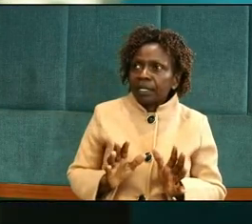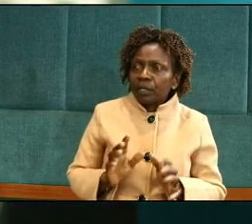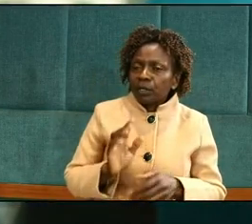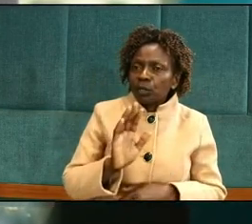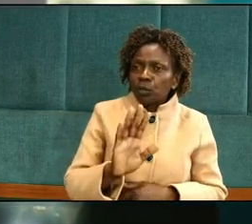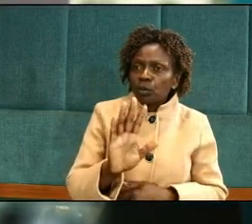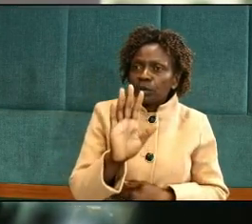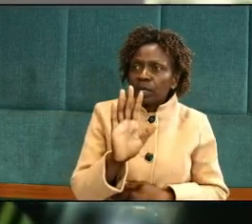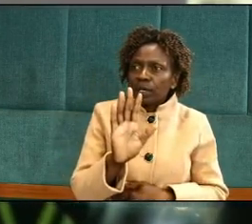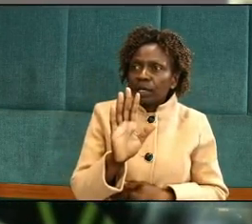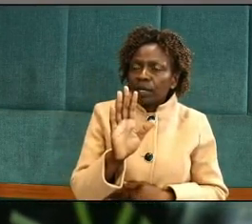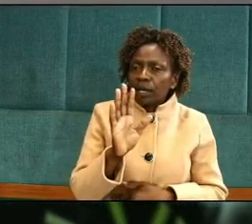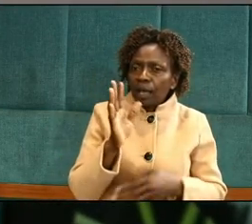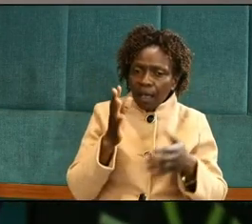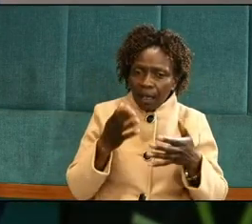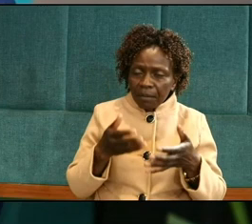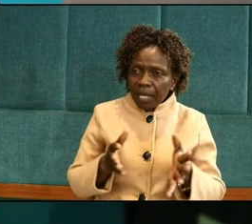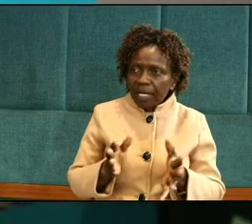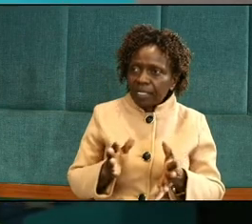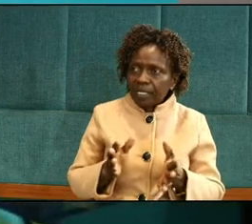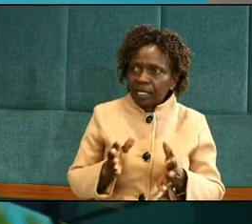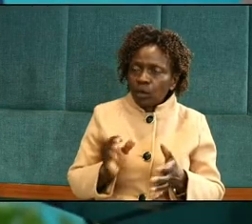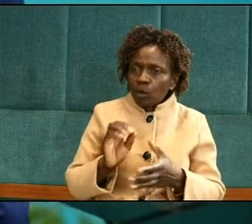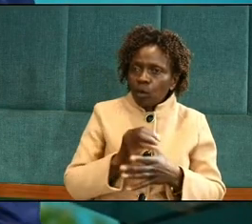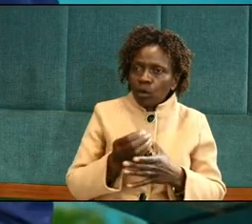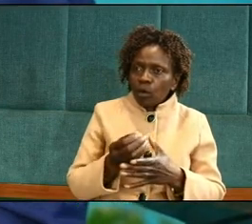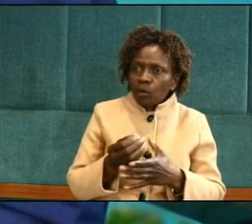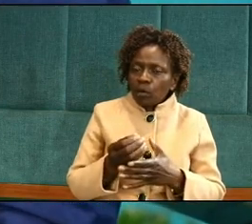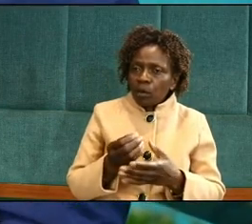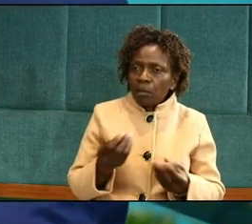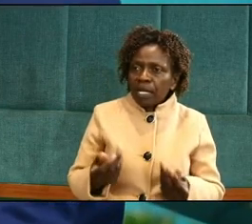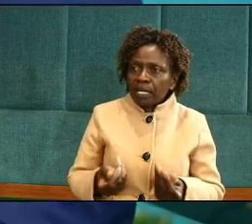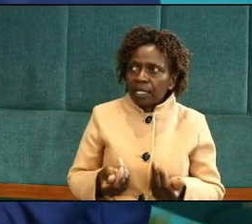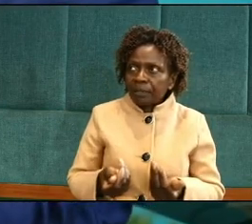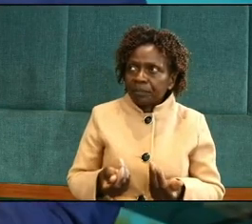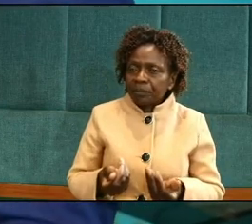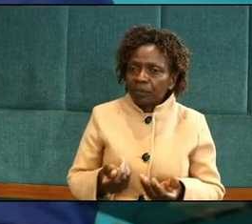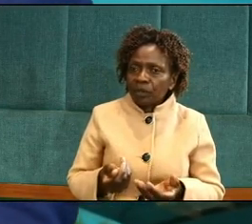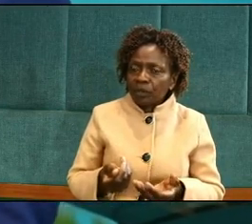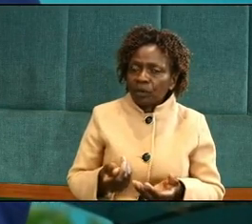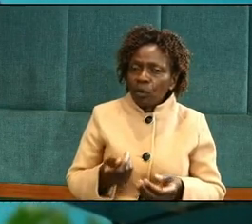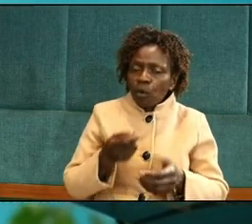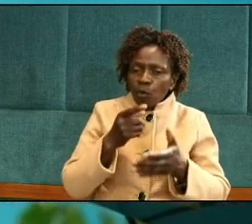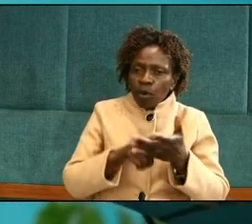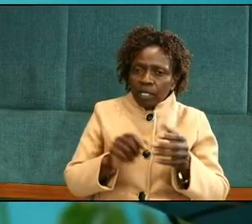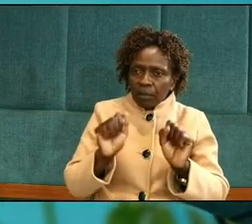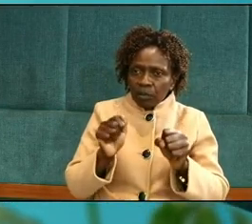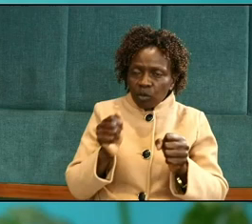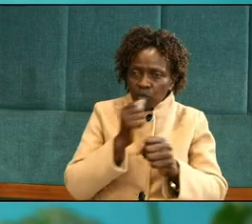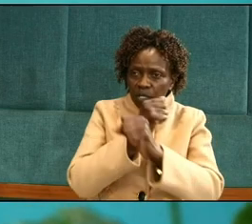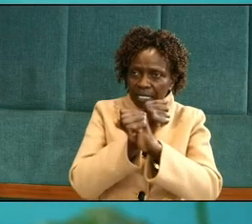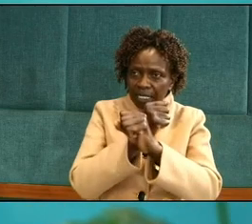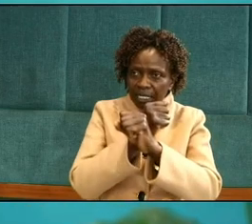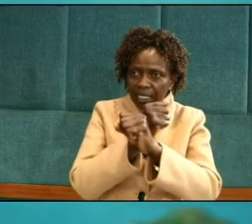Your appearance without clothes or money? What would you protect the most? I need